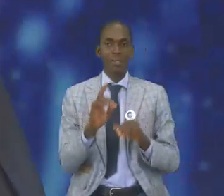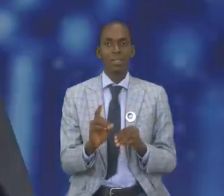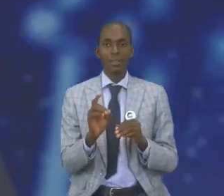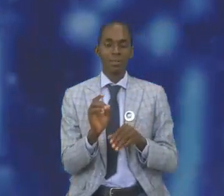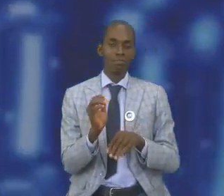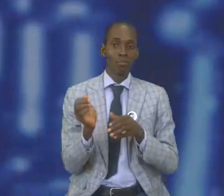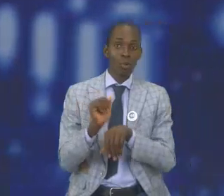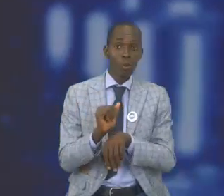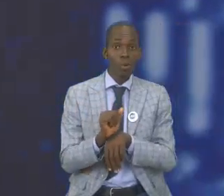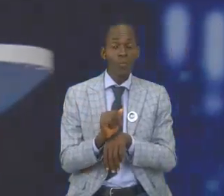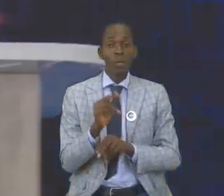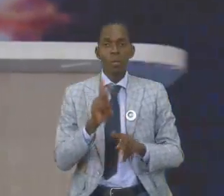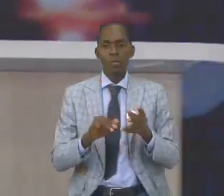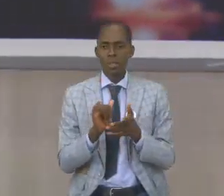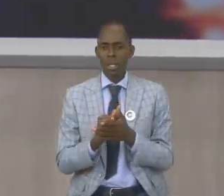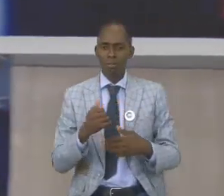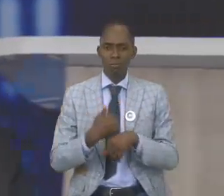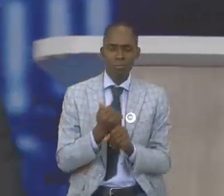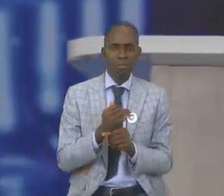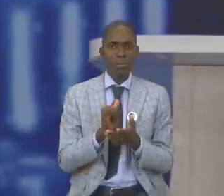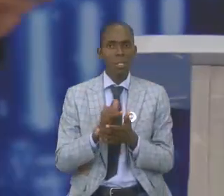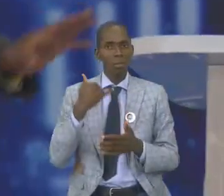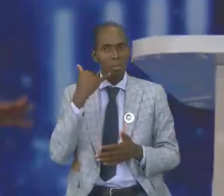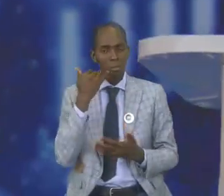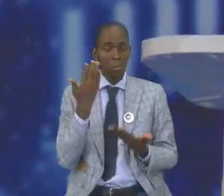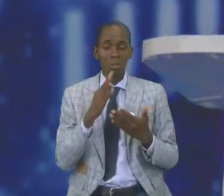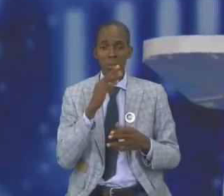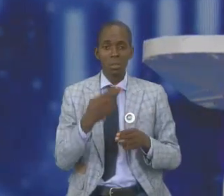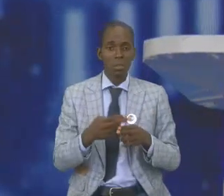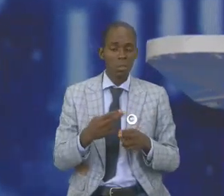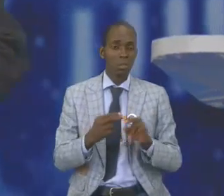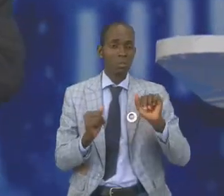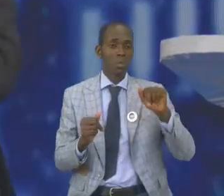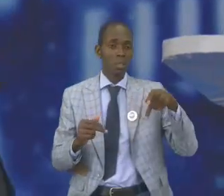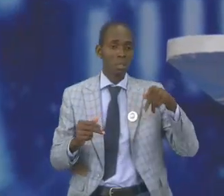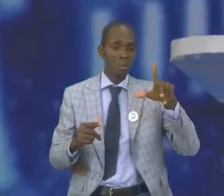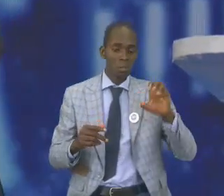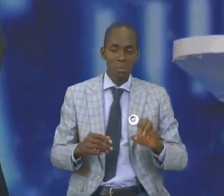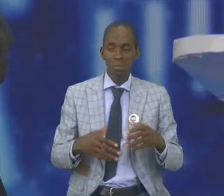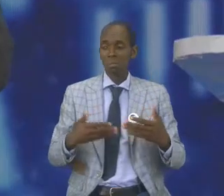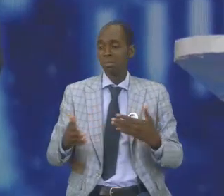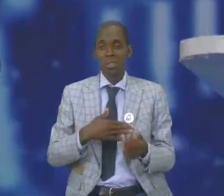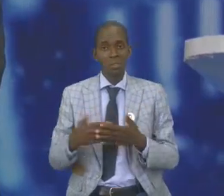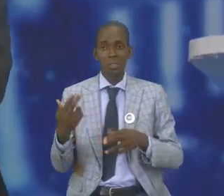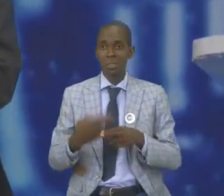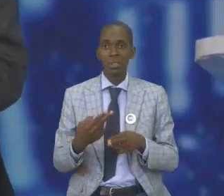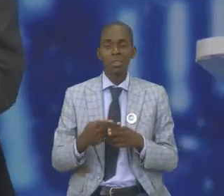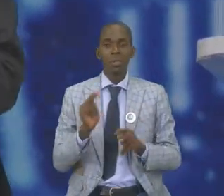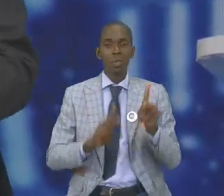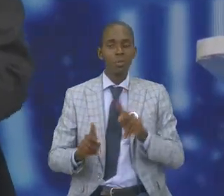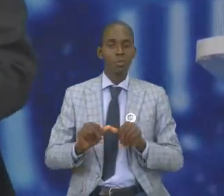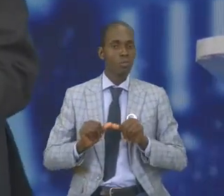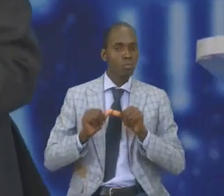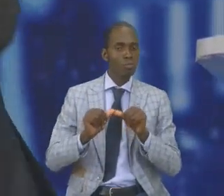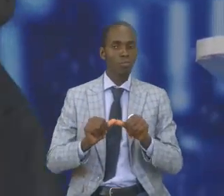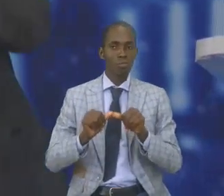got that phone up, either it's Apple or Android or any other, those people, they kept on working, they kept